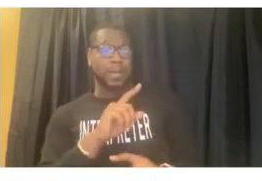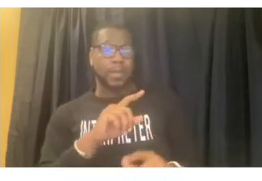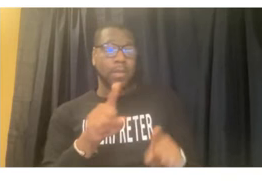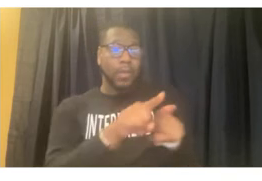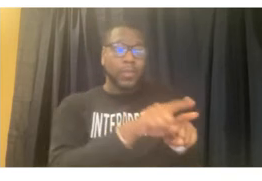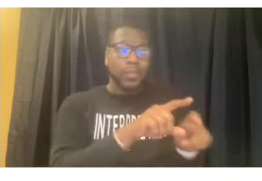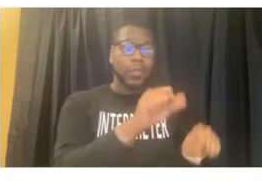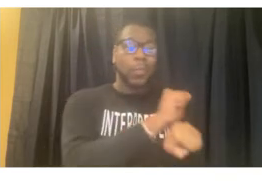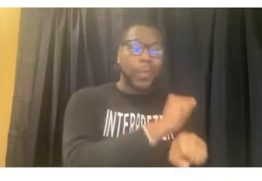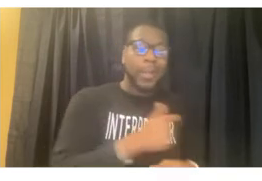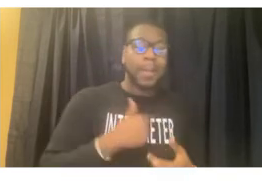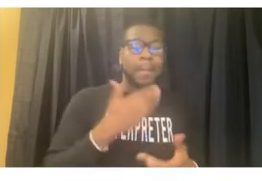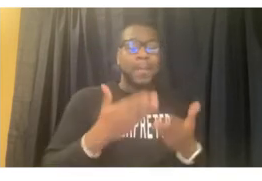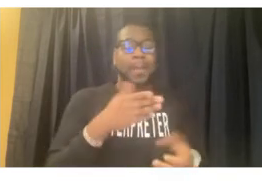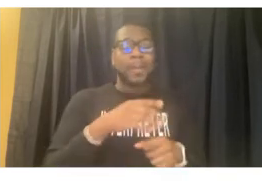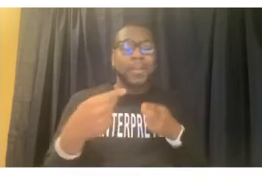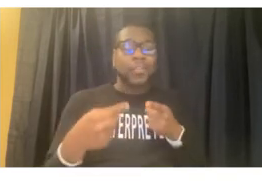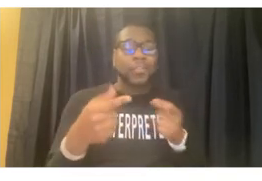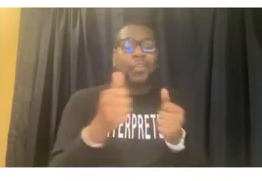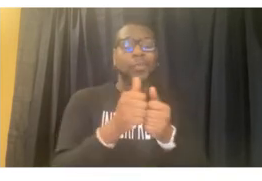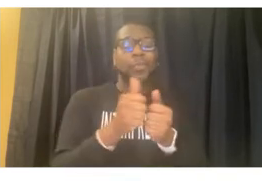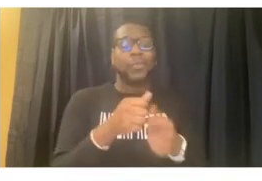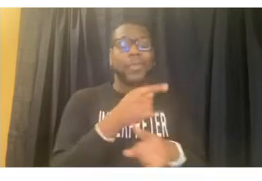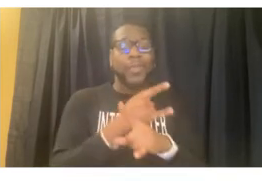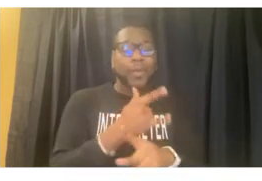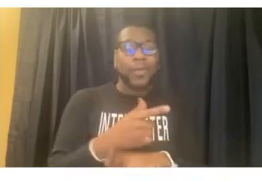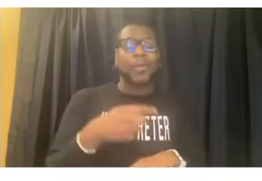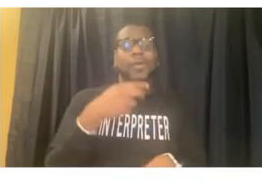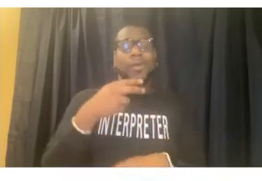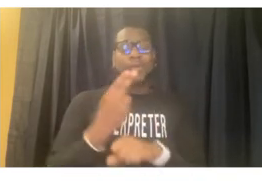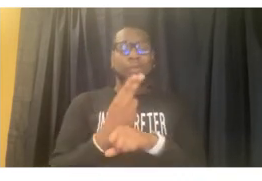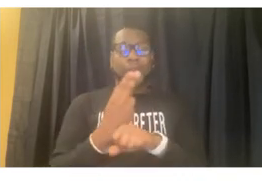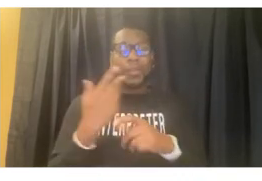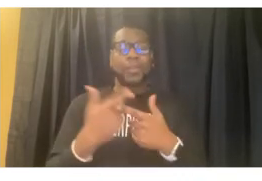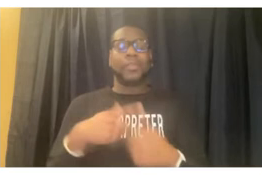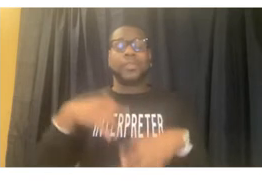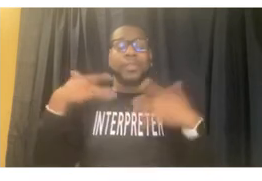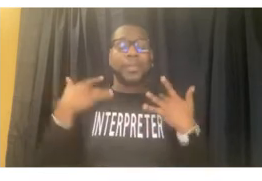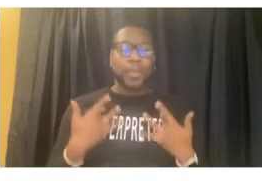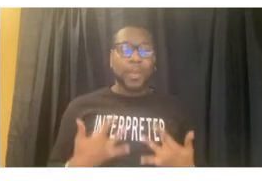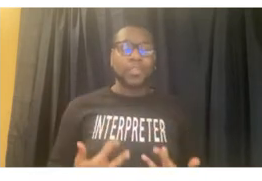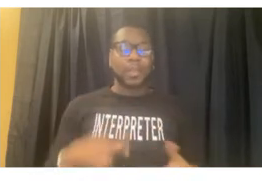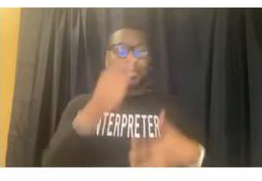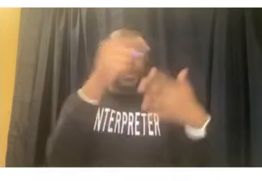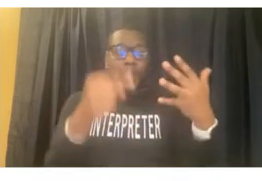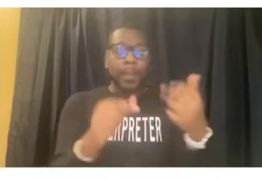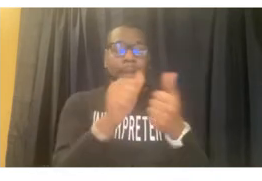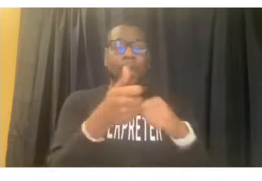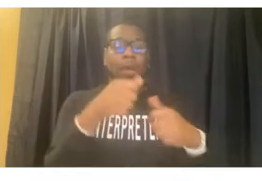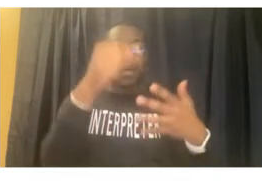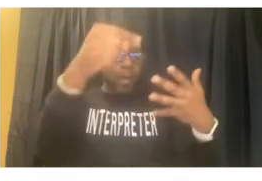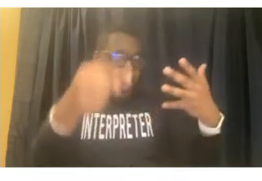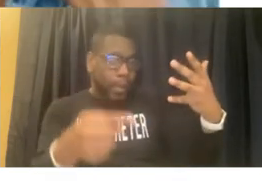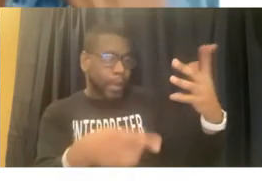substance use. I may struggle with depressive symptoms. How does all of these things impact me and impact my capacity to get